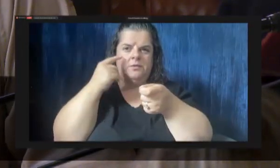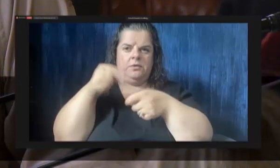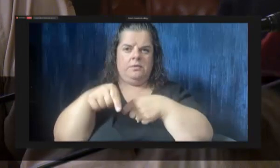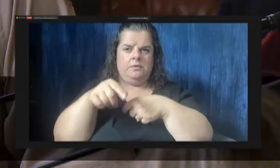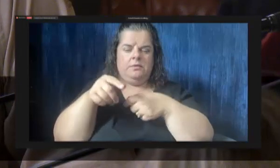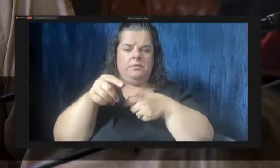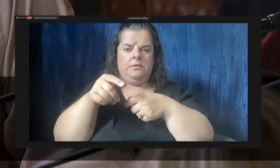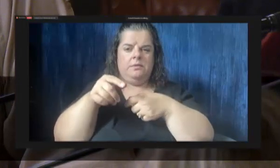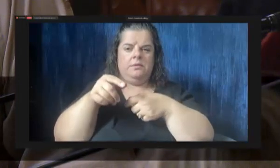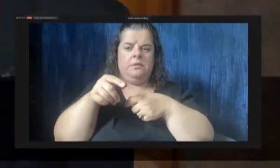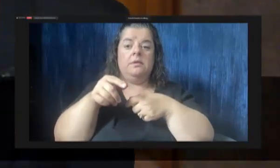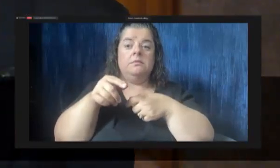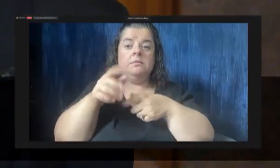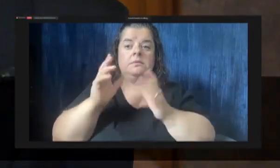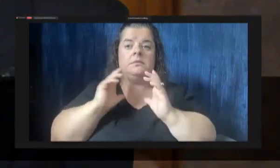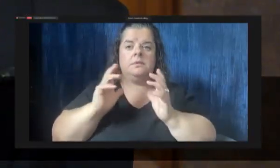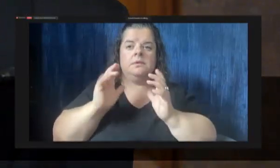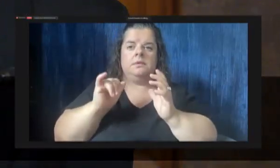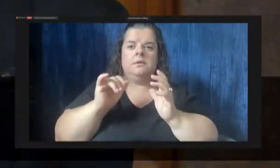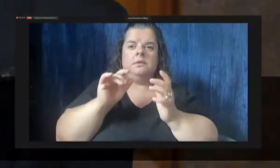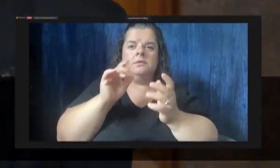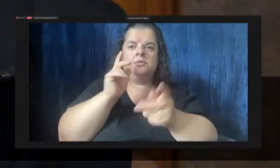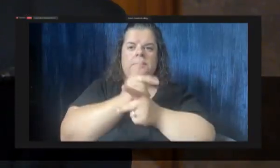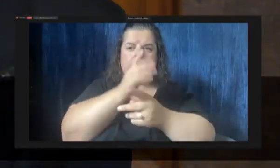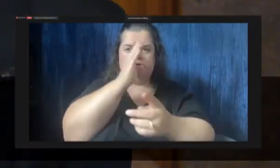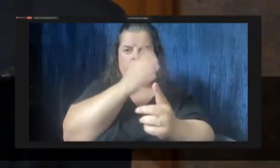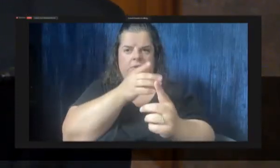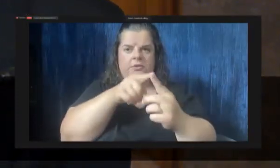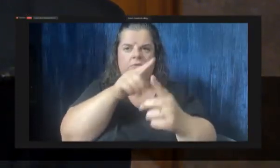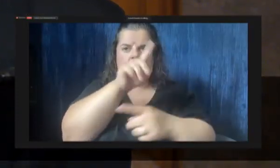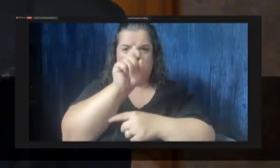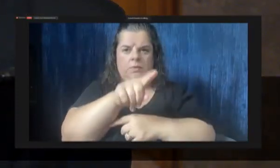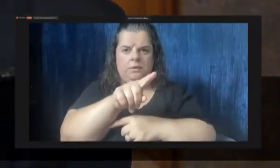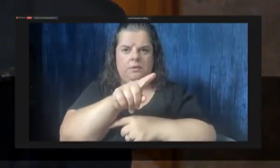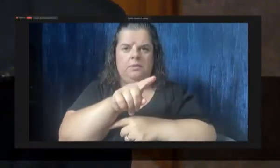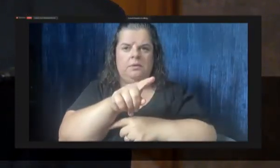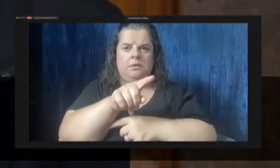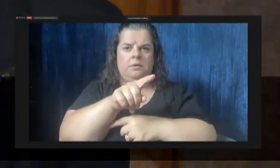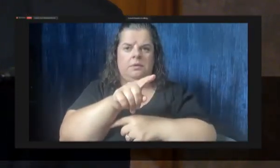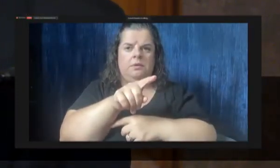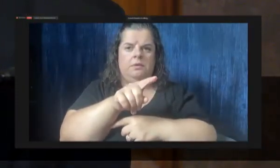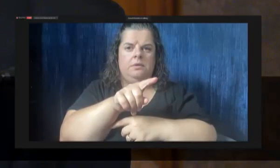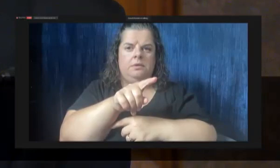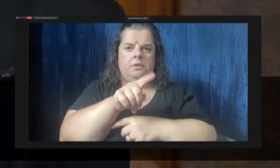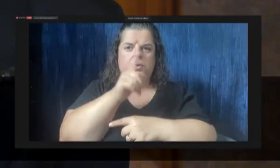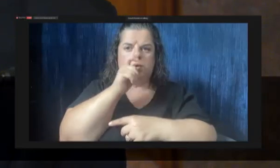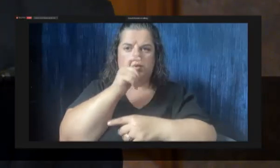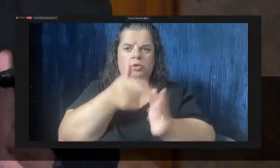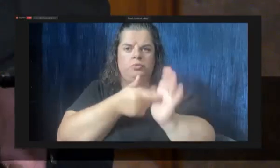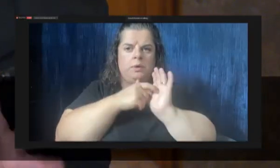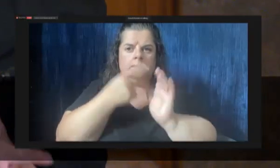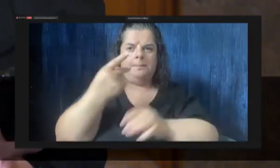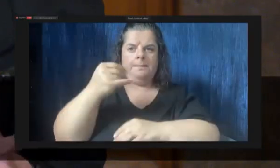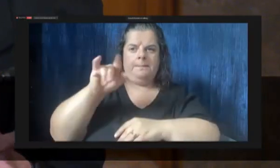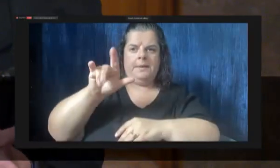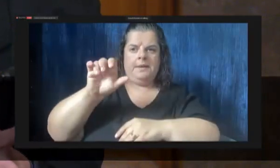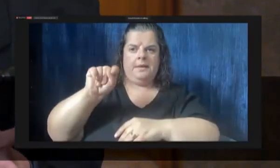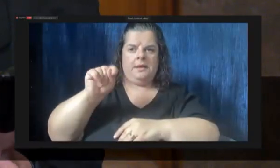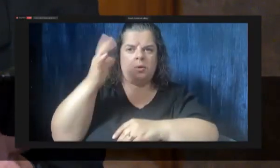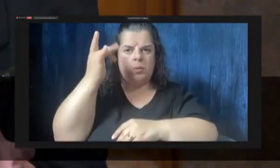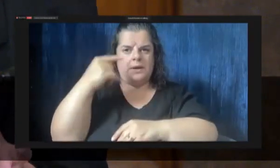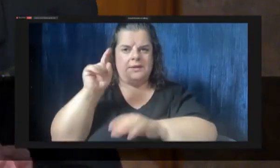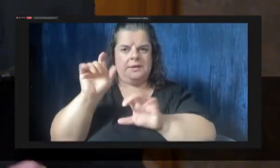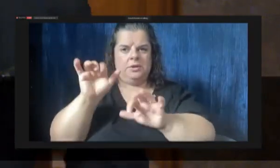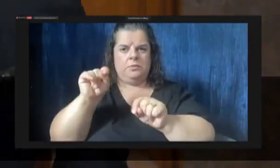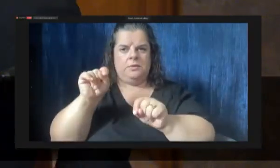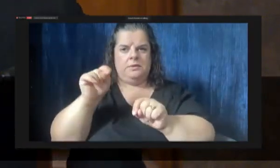makes sense, but let's just to keep to the questions at hand. So why don't we stick to, so, and then who is requiring the pilot? Like, why do we need to do this pilot? To